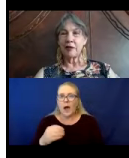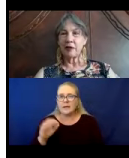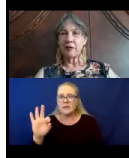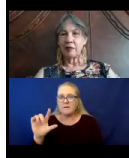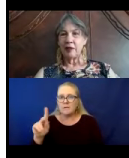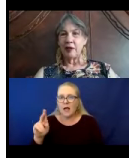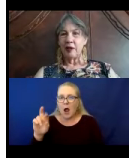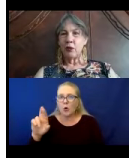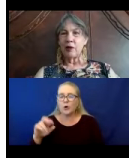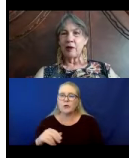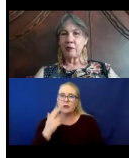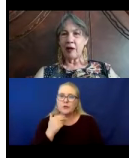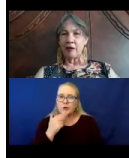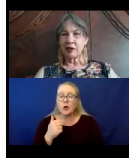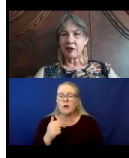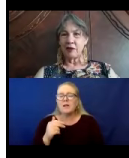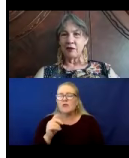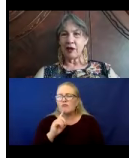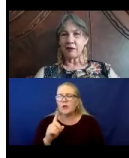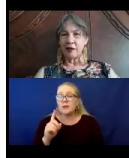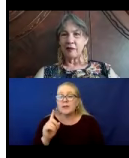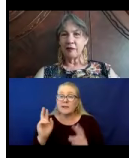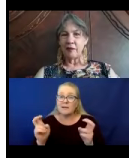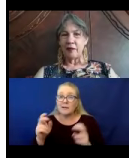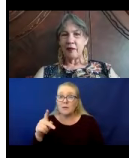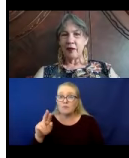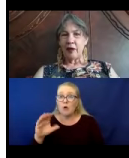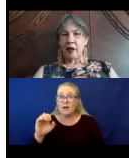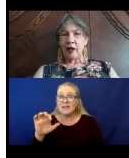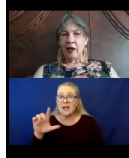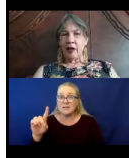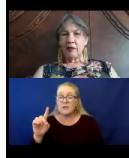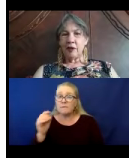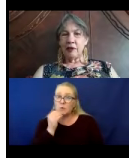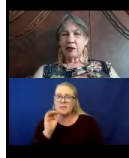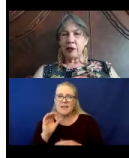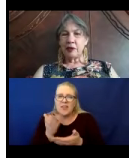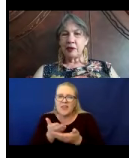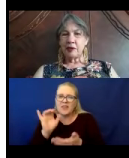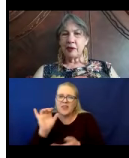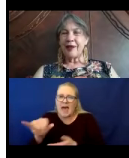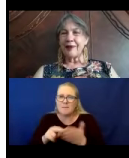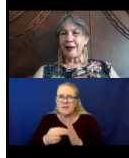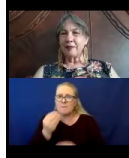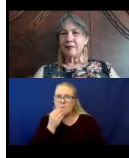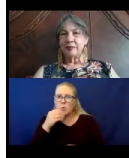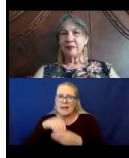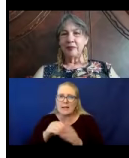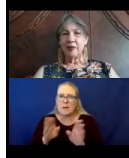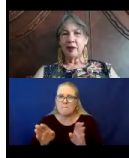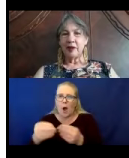generally you have to wonder about if it's gone through a factory. And avoid sweets or cut